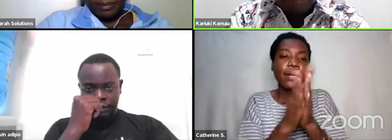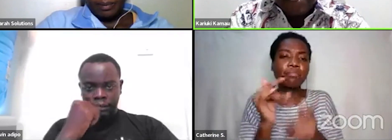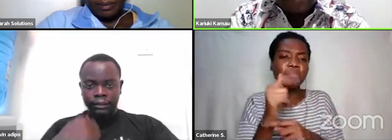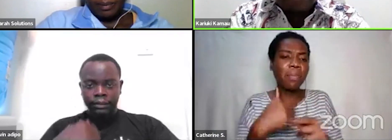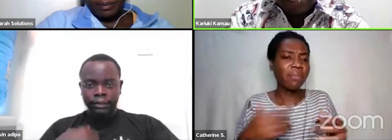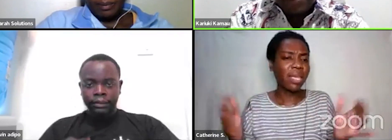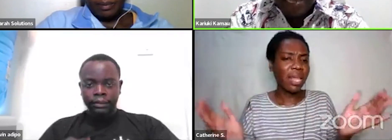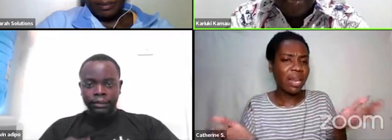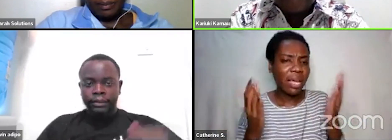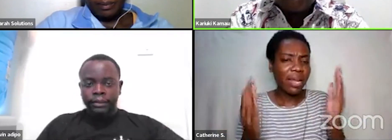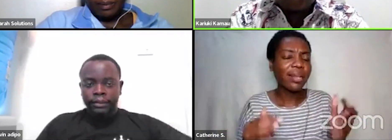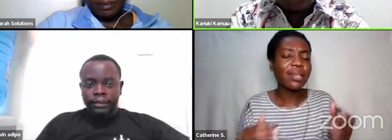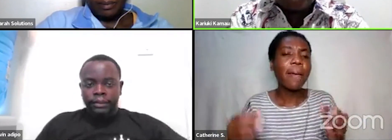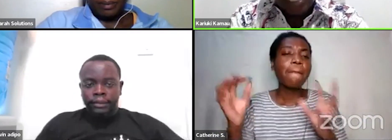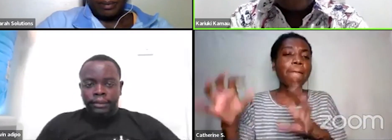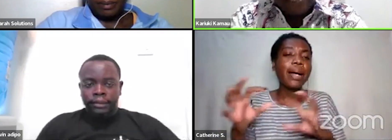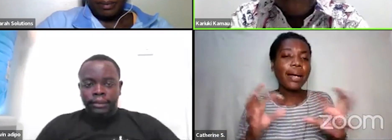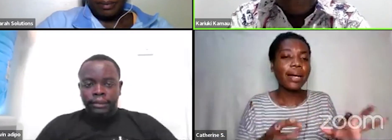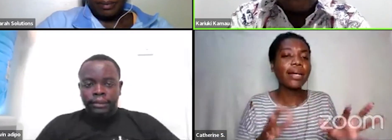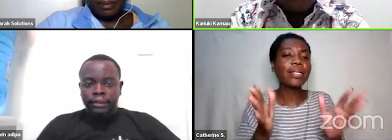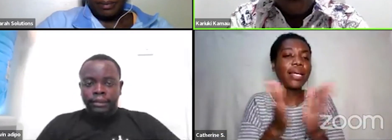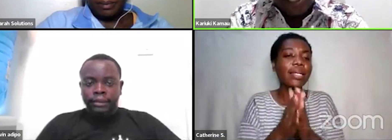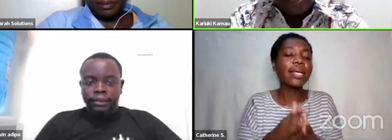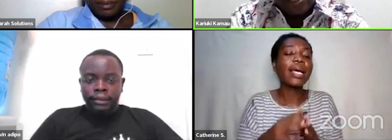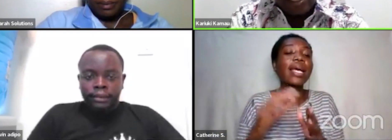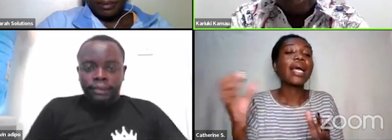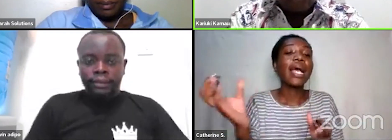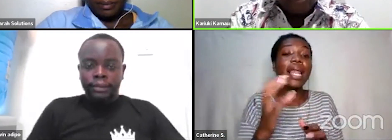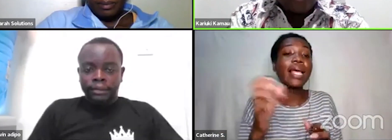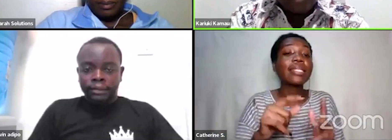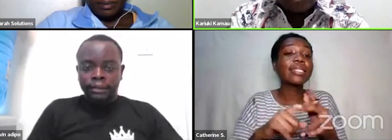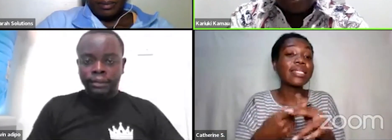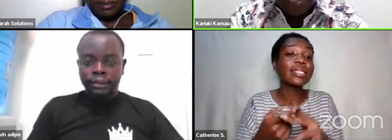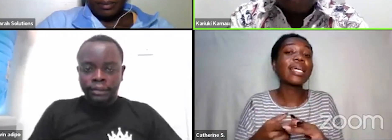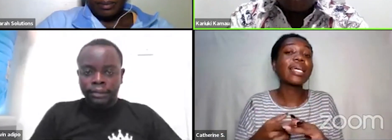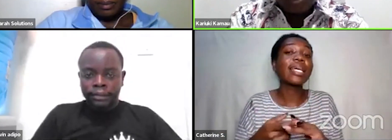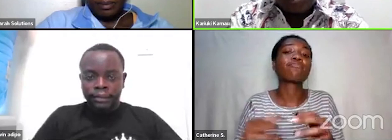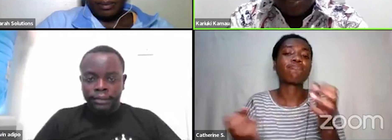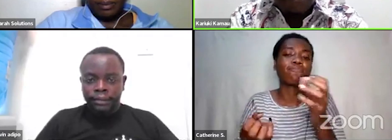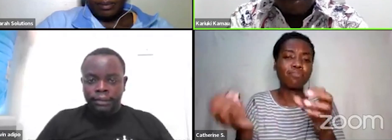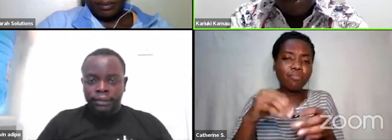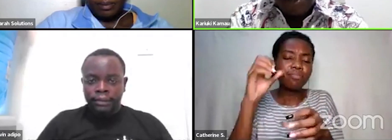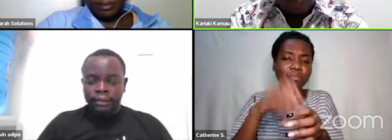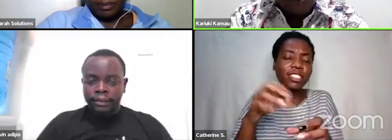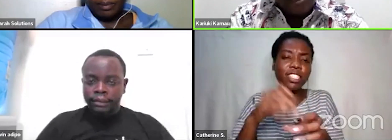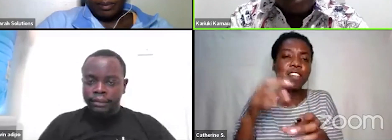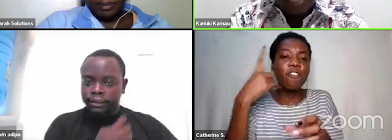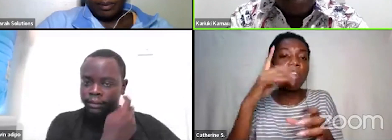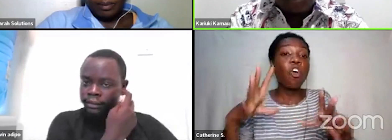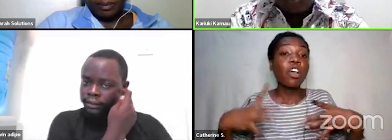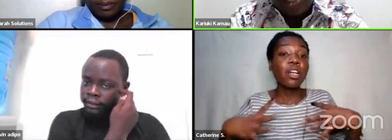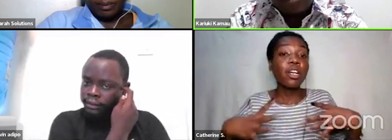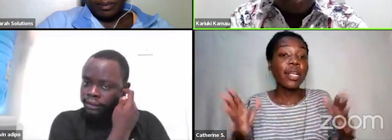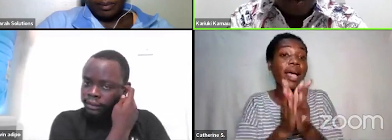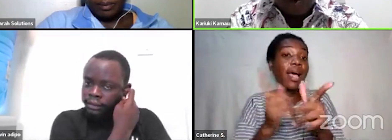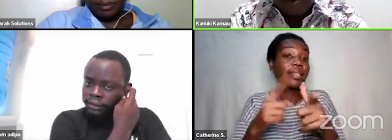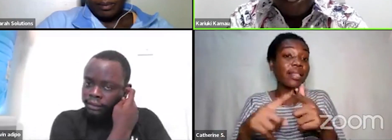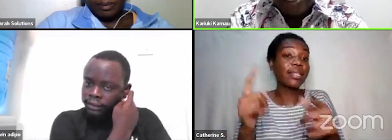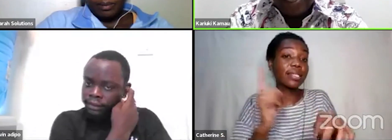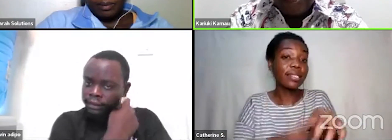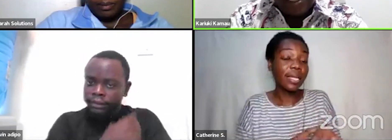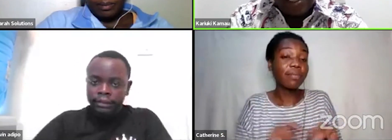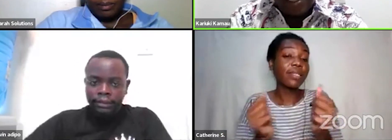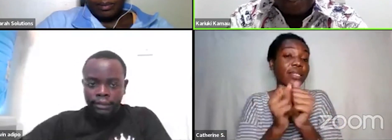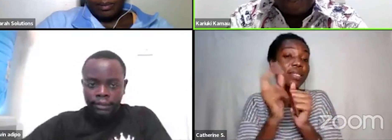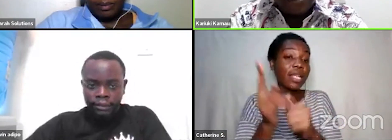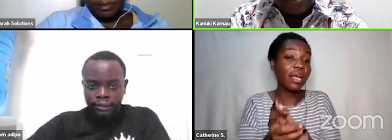encouraging the market, my clients, to start saving for holiday, so that when it comes to December, or when it comes to Easter or